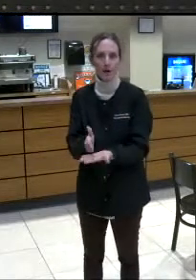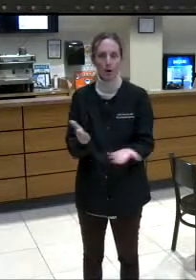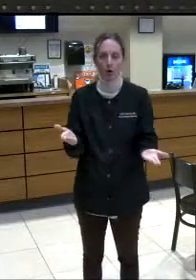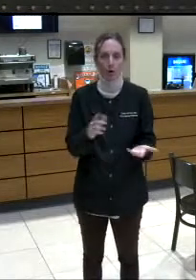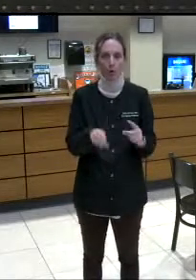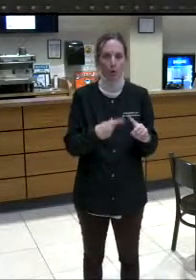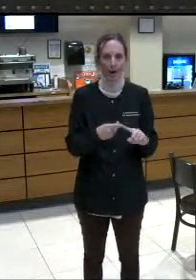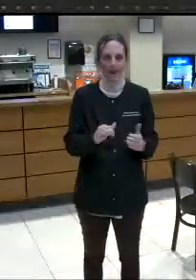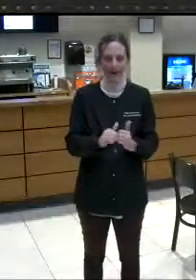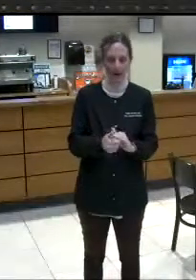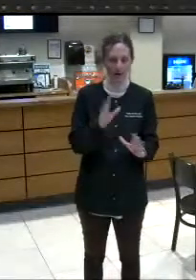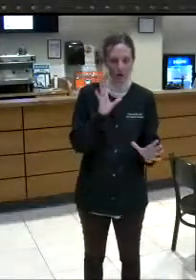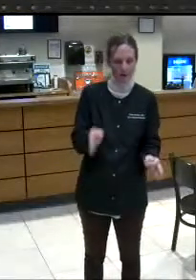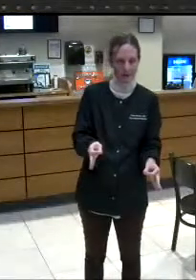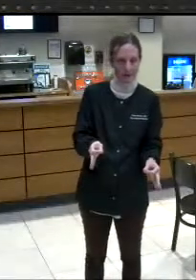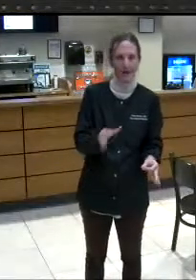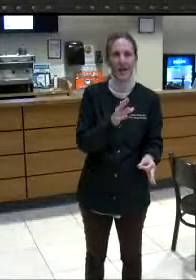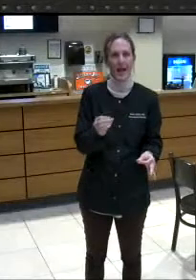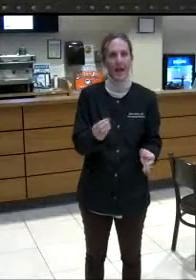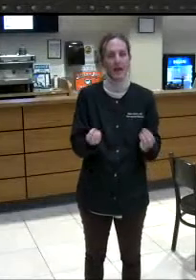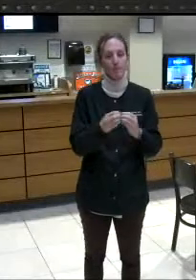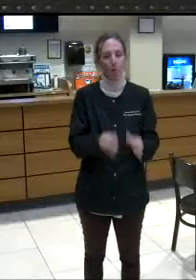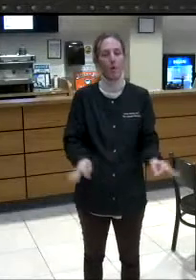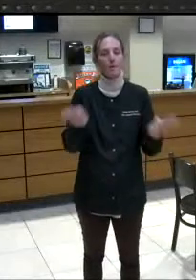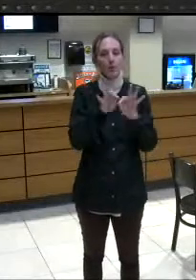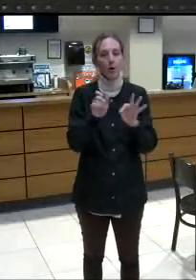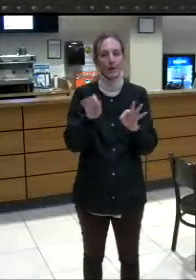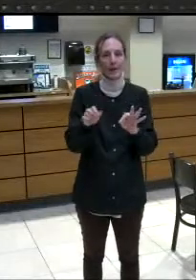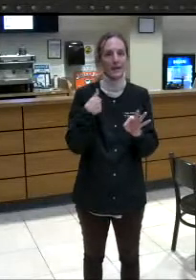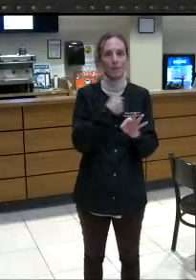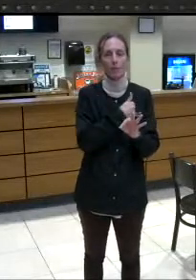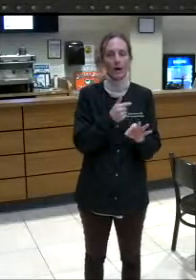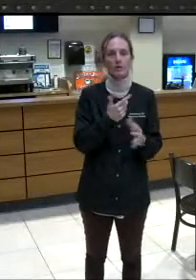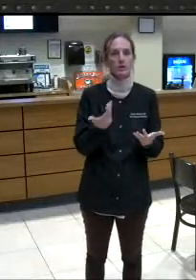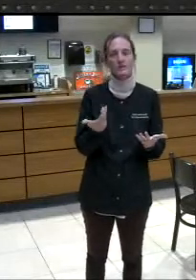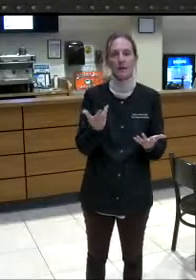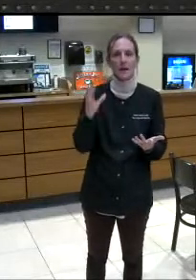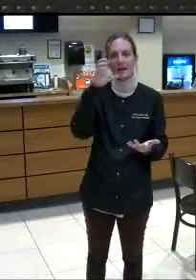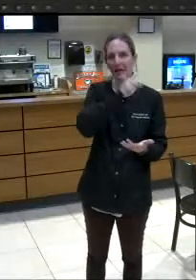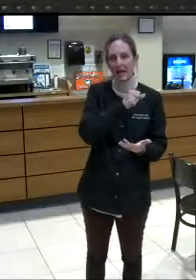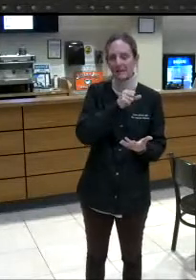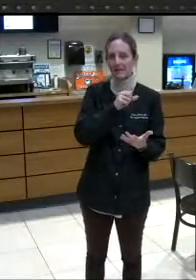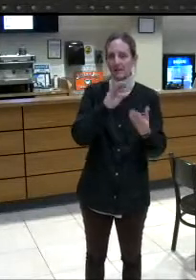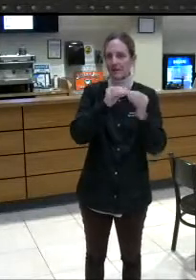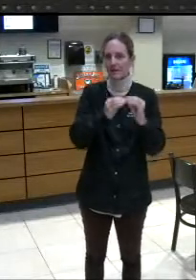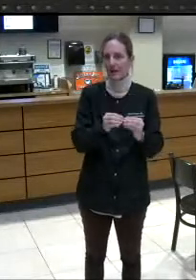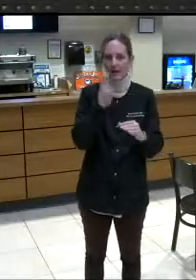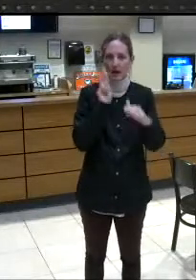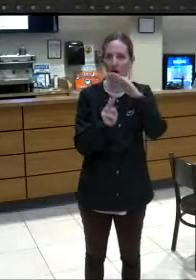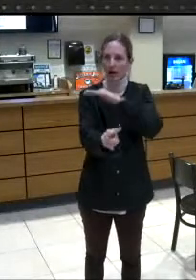so, how do we determine it if we're just eyeballing the data, but we don't have any